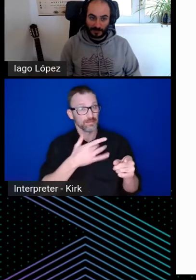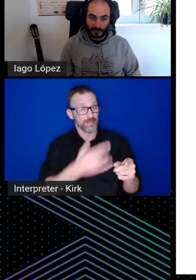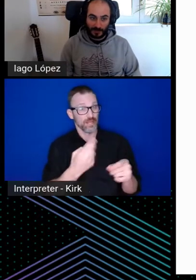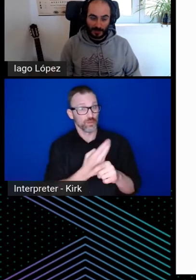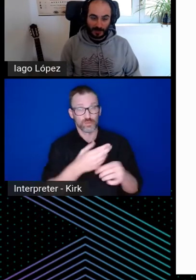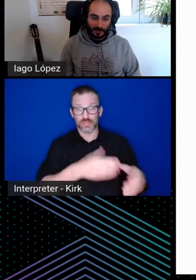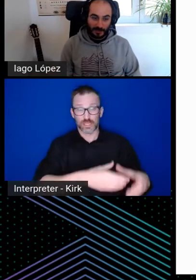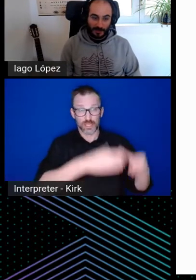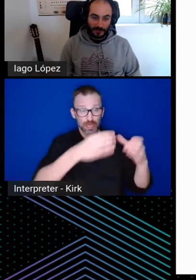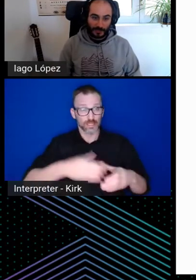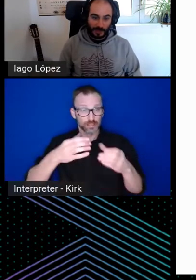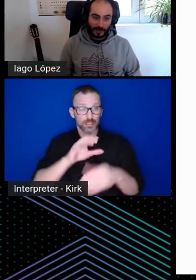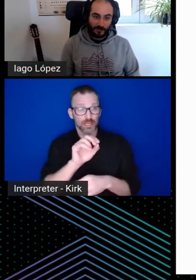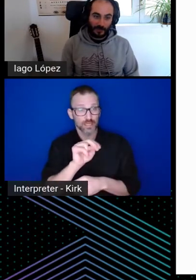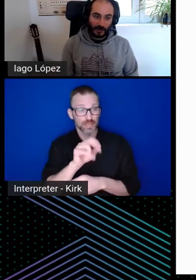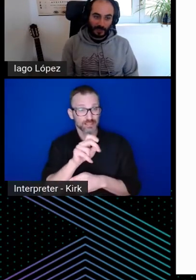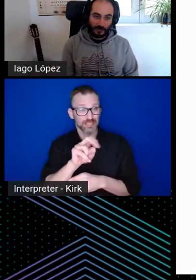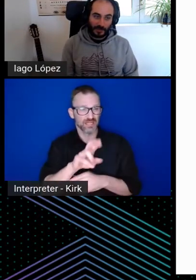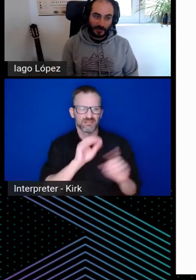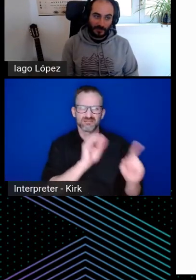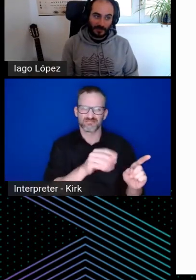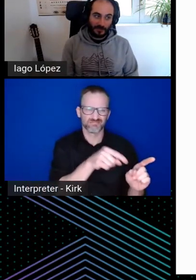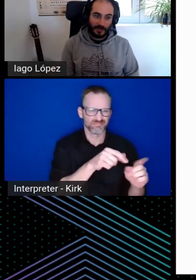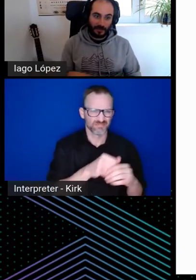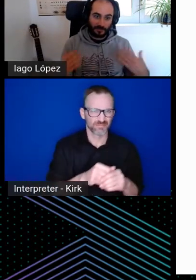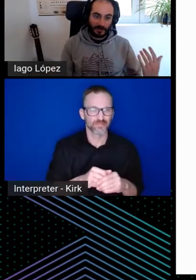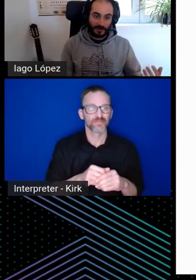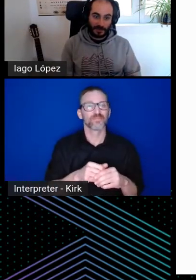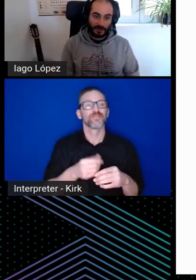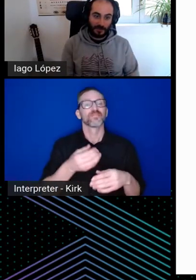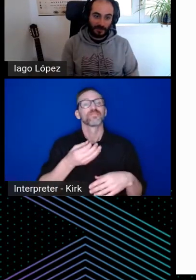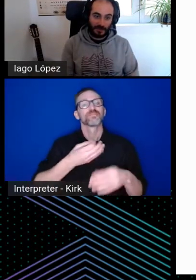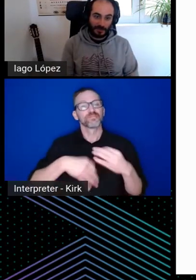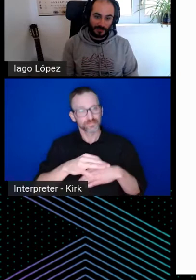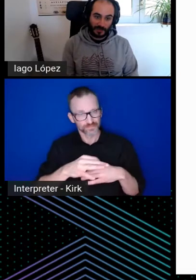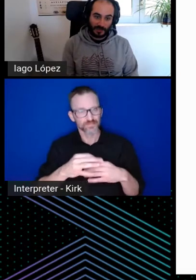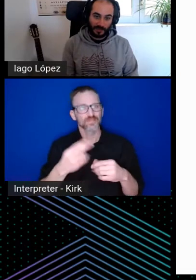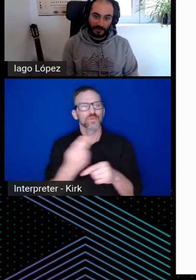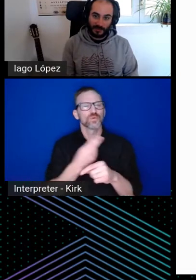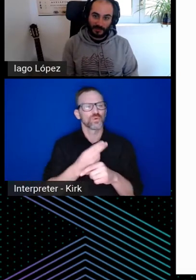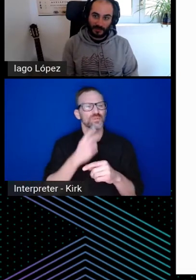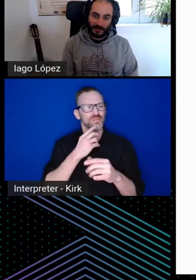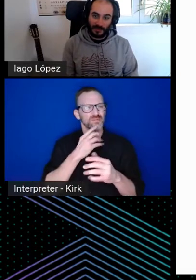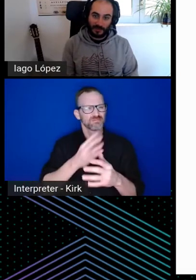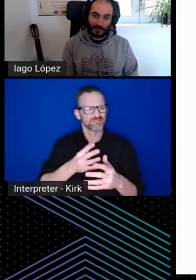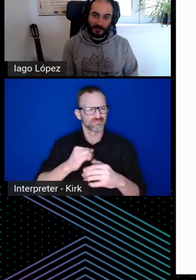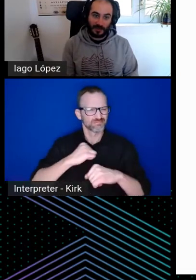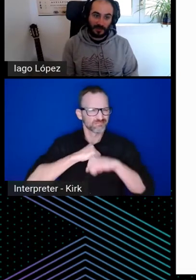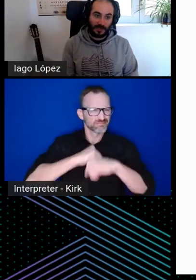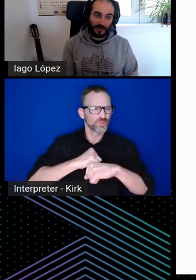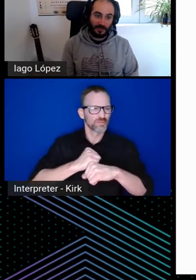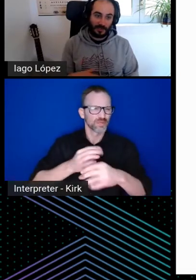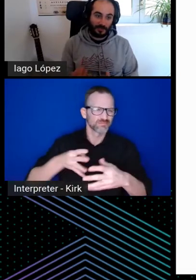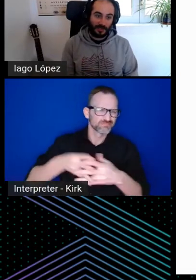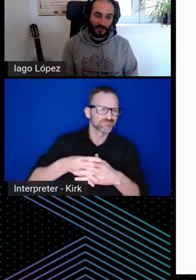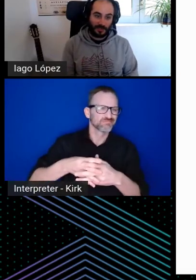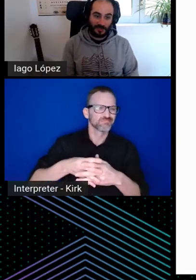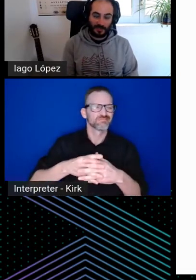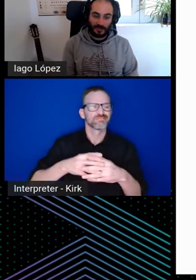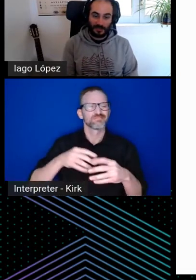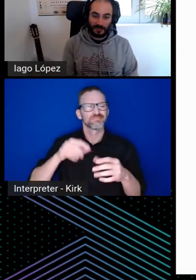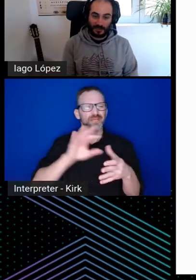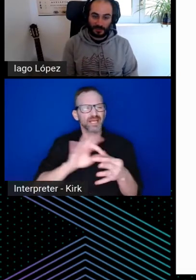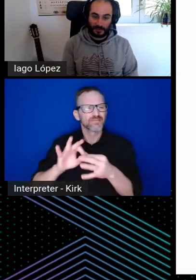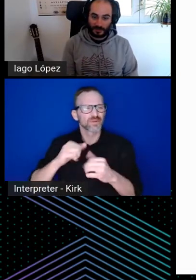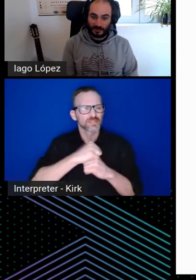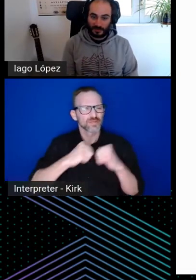And so, yeah, we want to use this immutable infrastructure approach. And the solution that I came up with is just